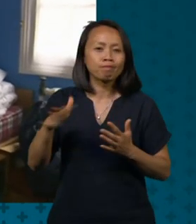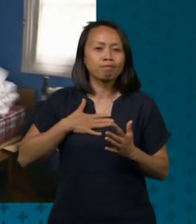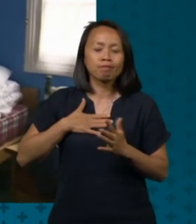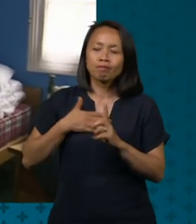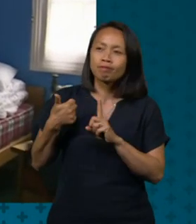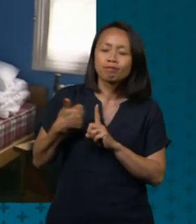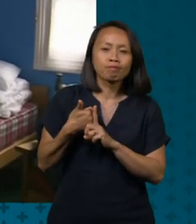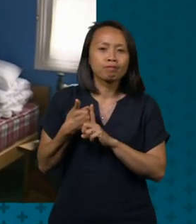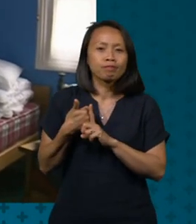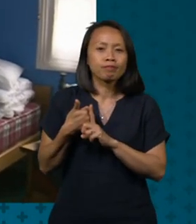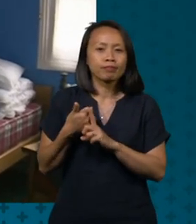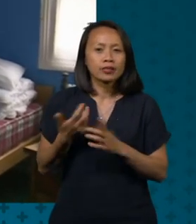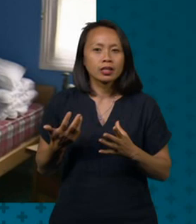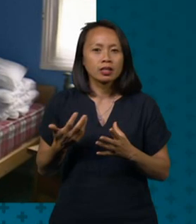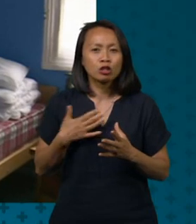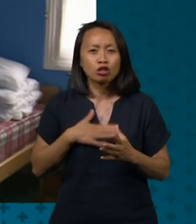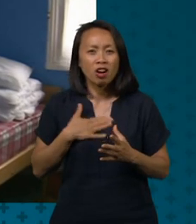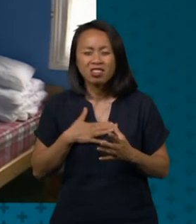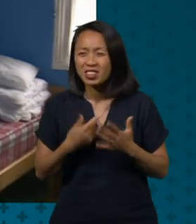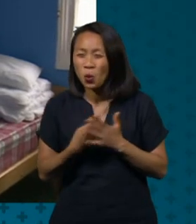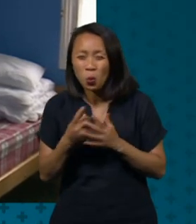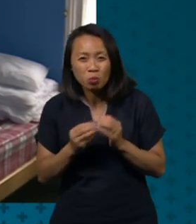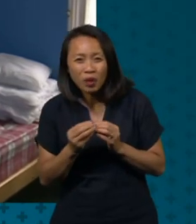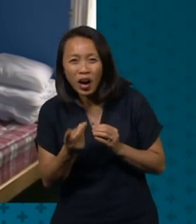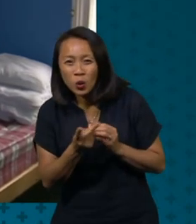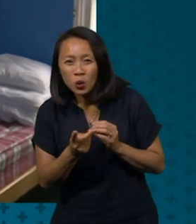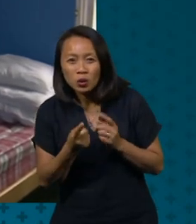Julie. Better luck next time, eh?